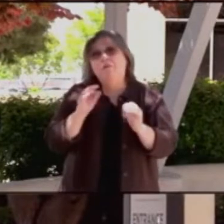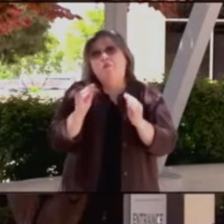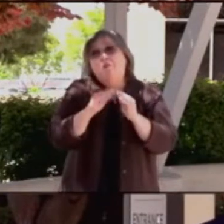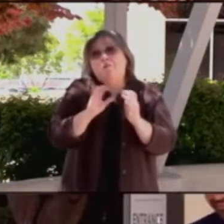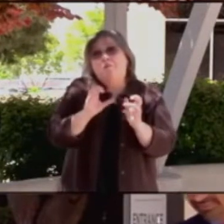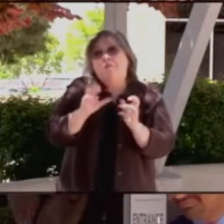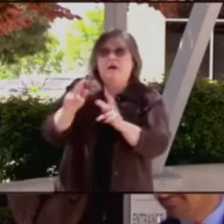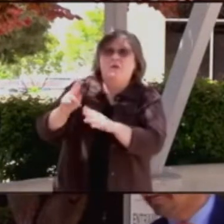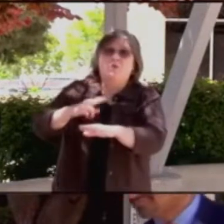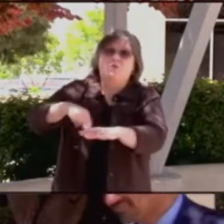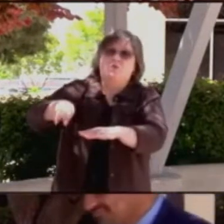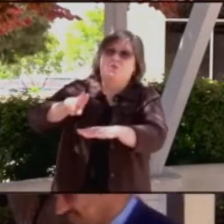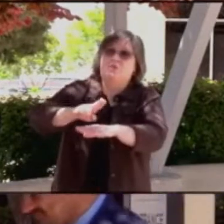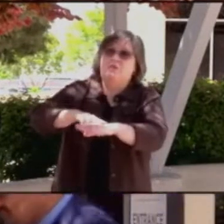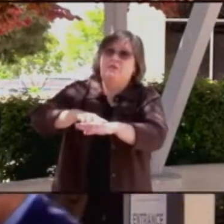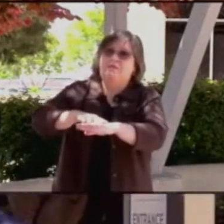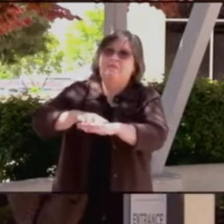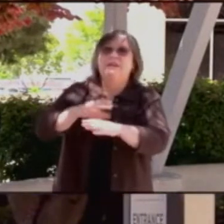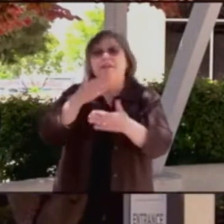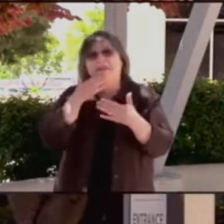James.